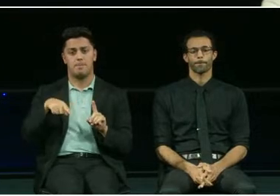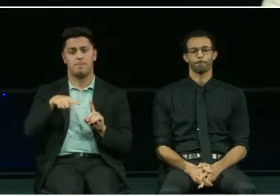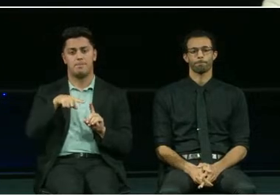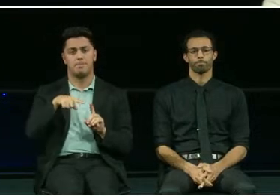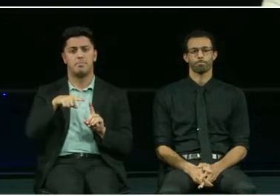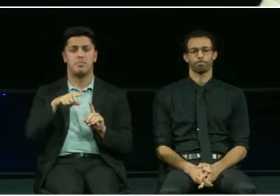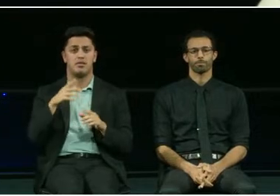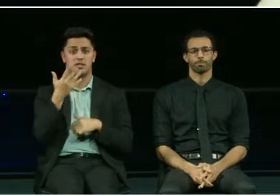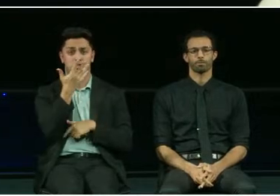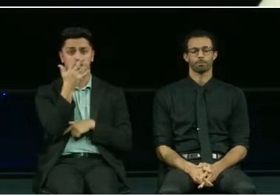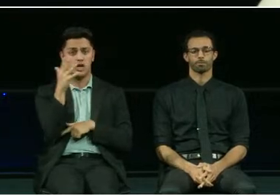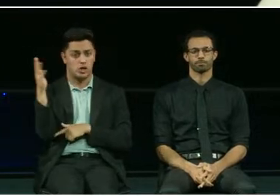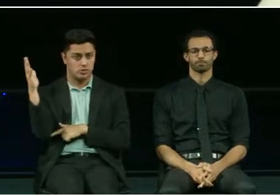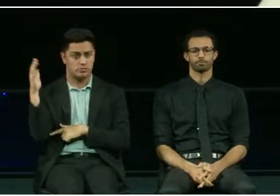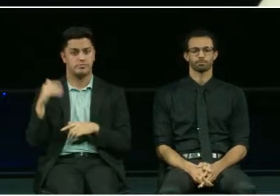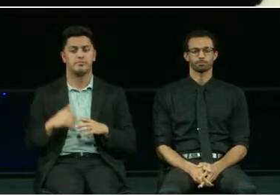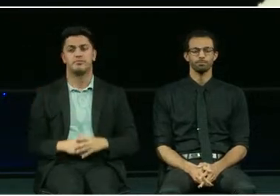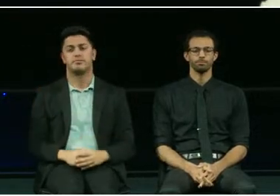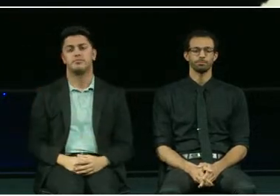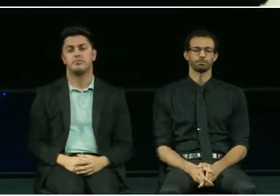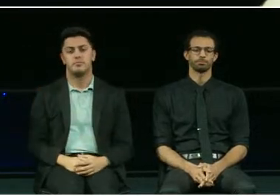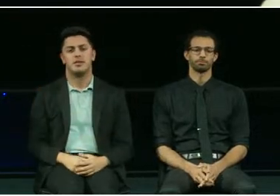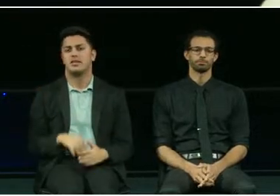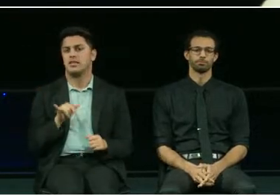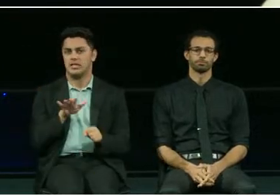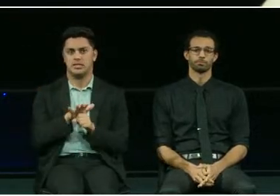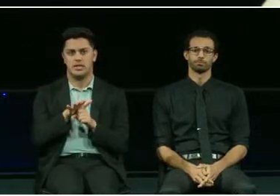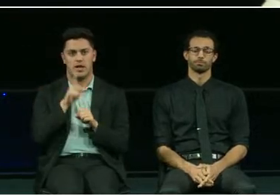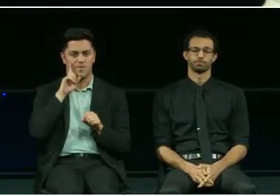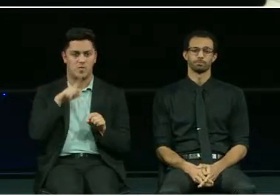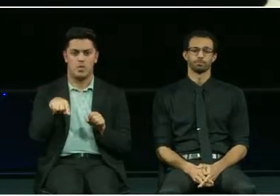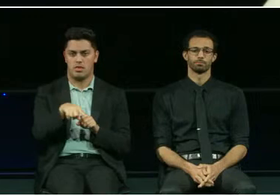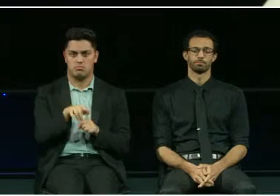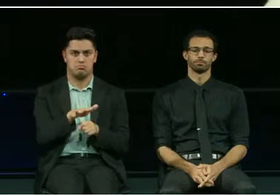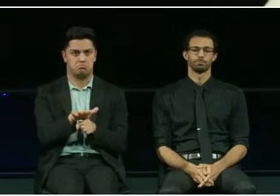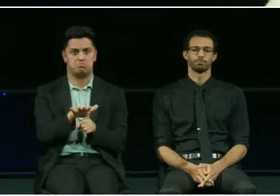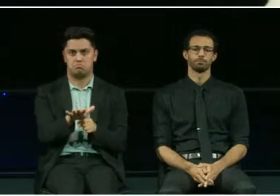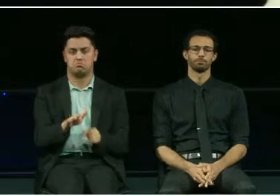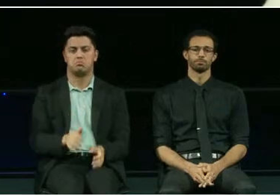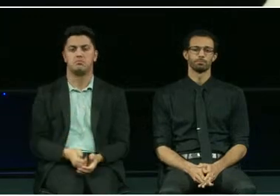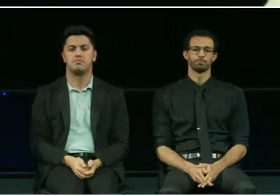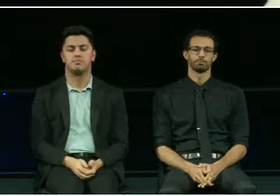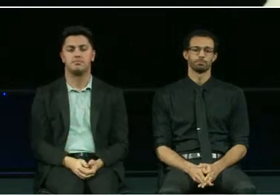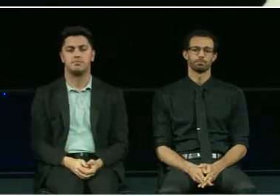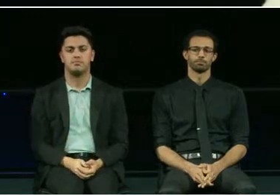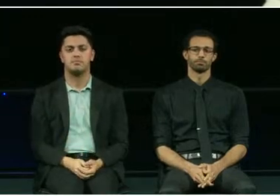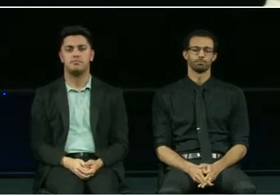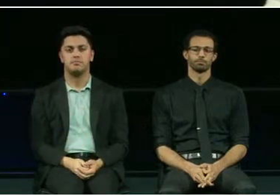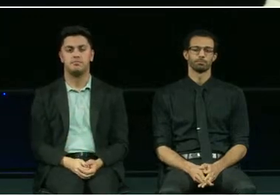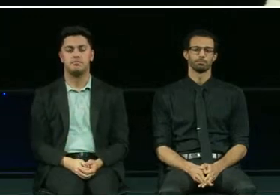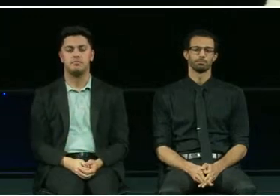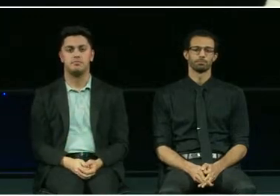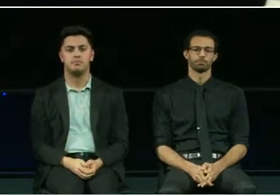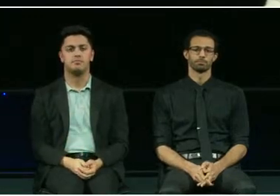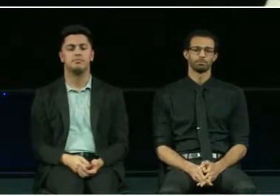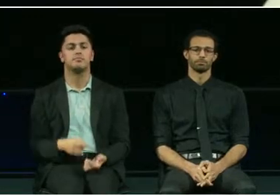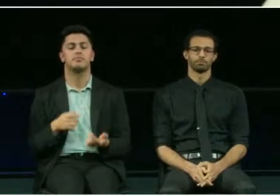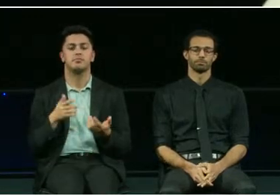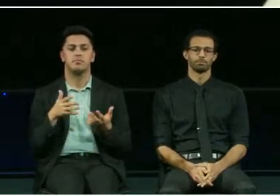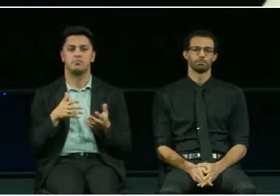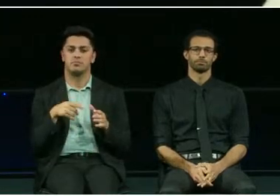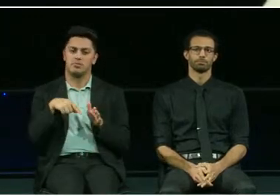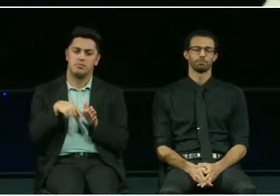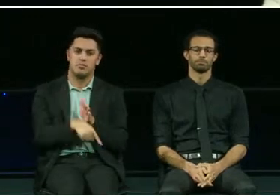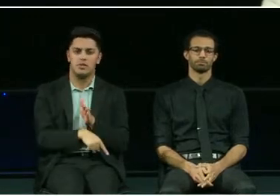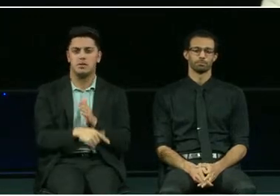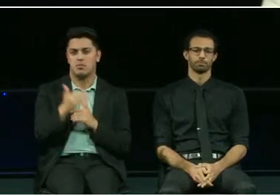from the jungle, and that is enough for them. You know, so I think there's so much deepened knowledge.